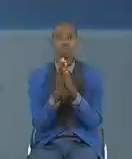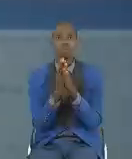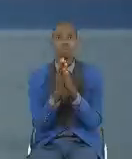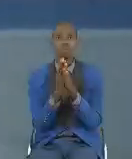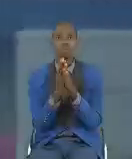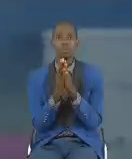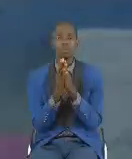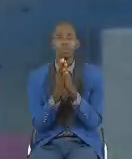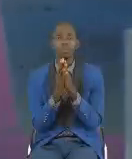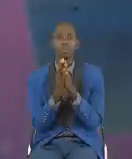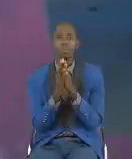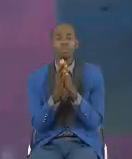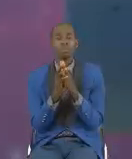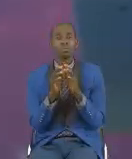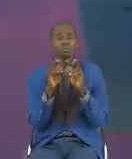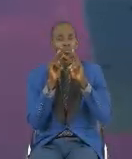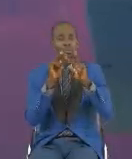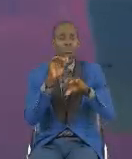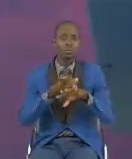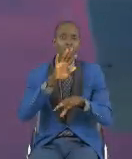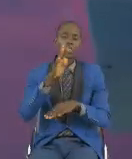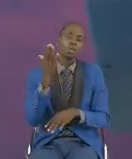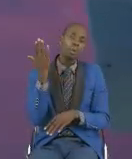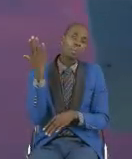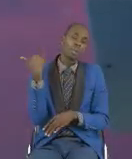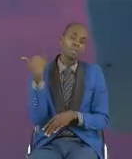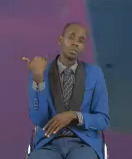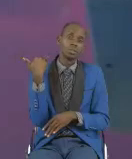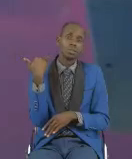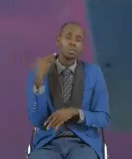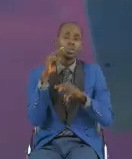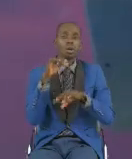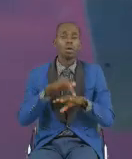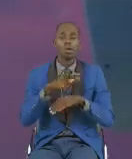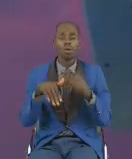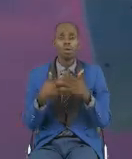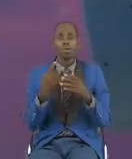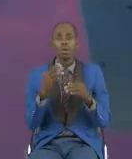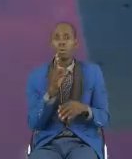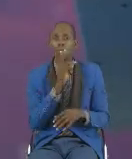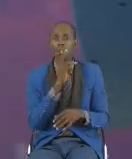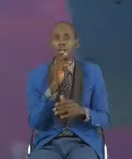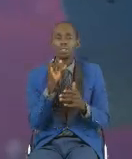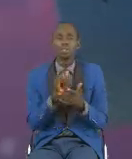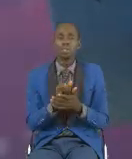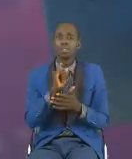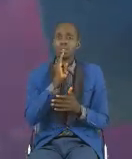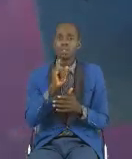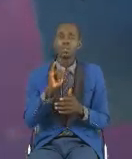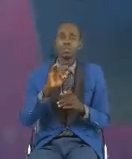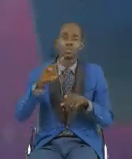Look at the past. Look at all the water that has gone under the